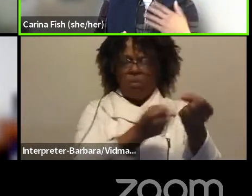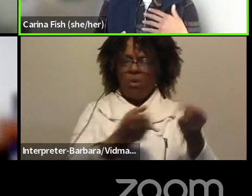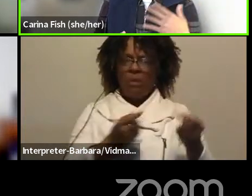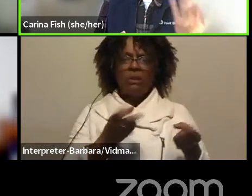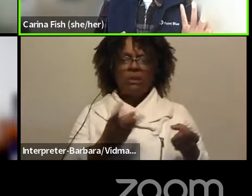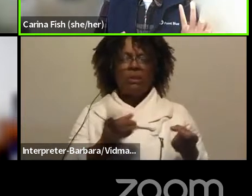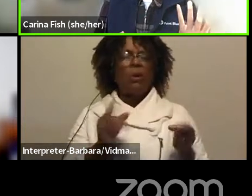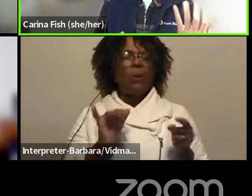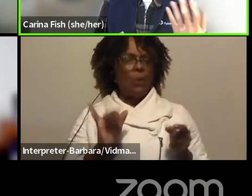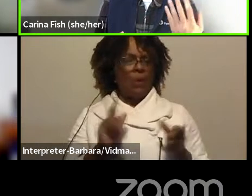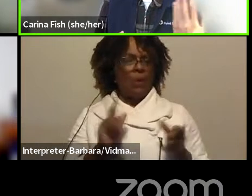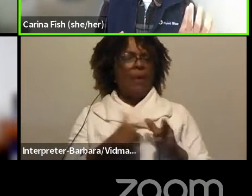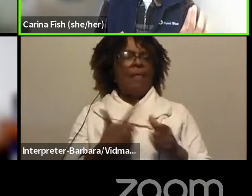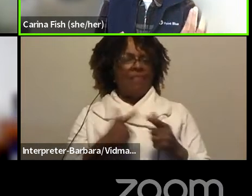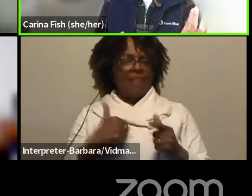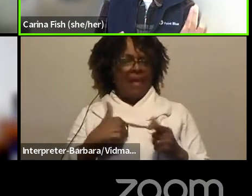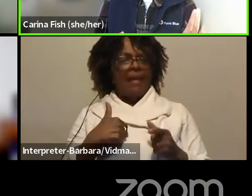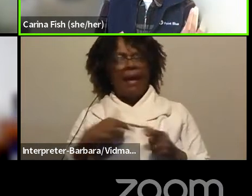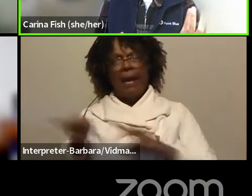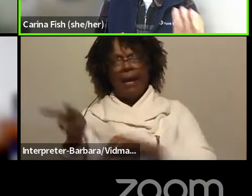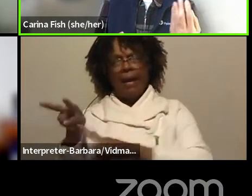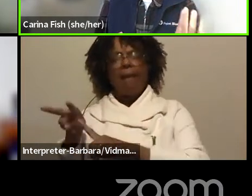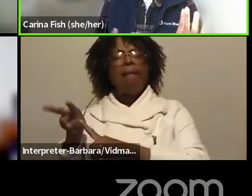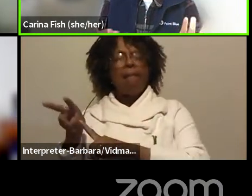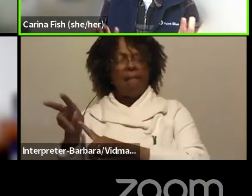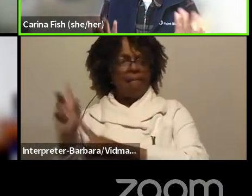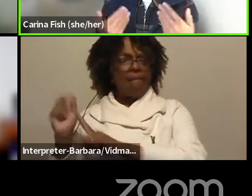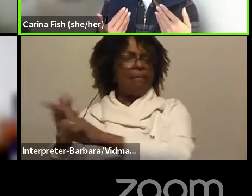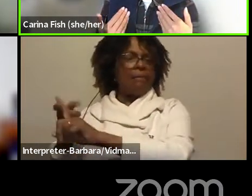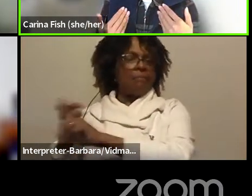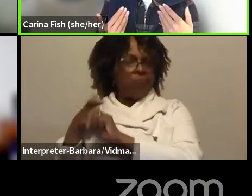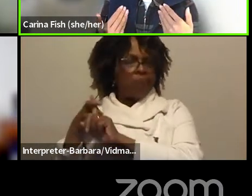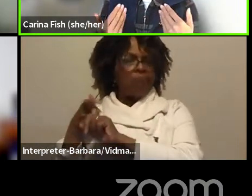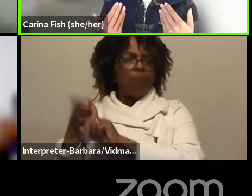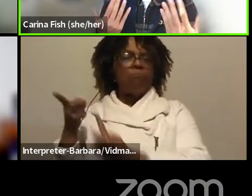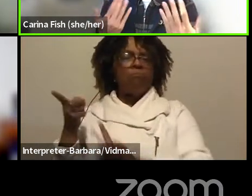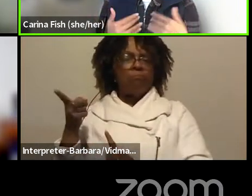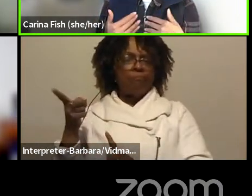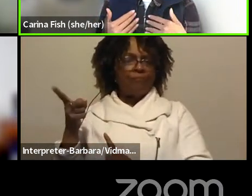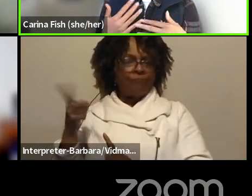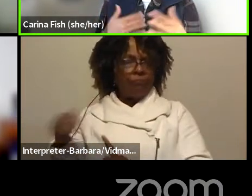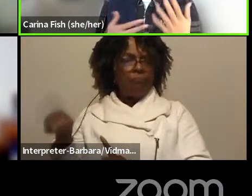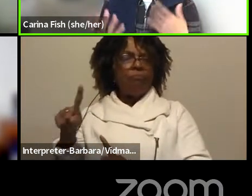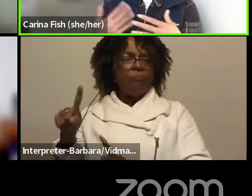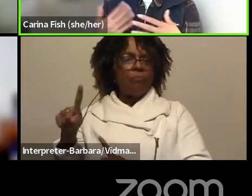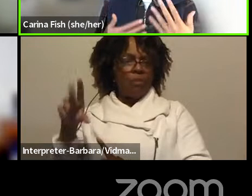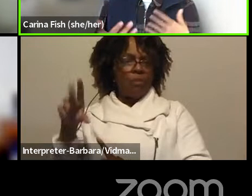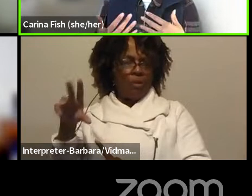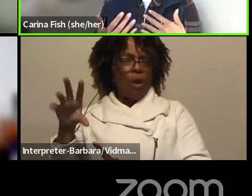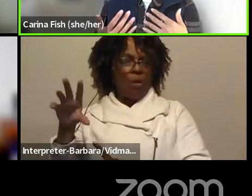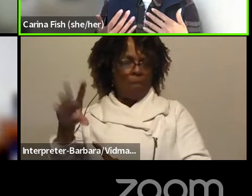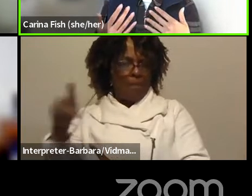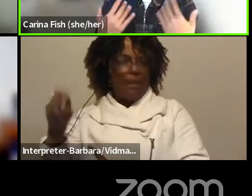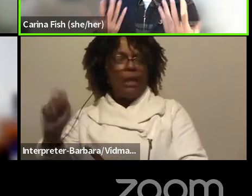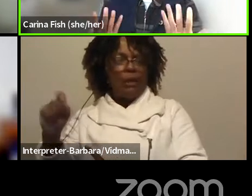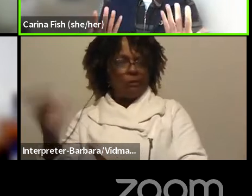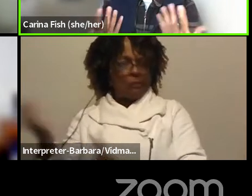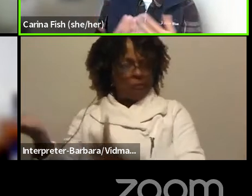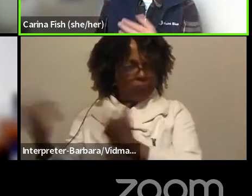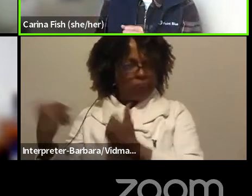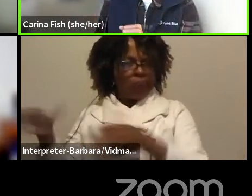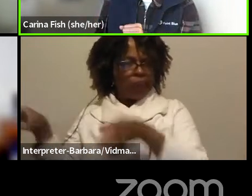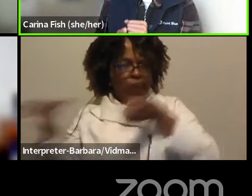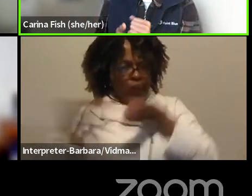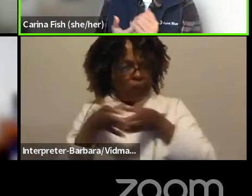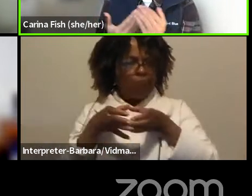them be my mouthpiece if I really do have something to say, but I don't want to have to deal with all the emotional work that goes with, or investment